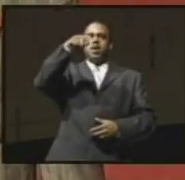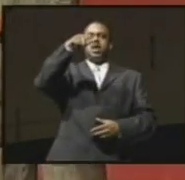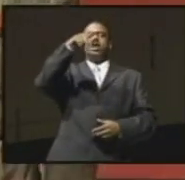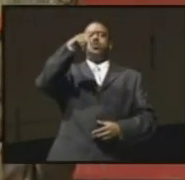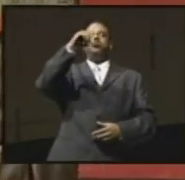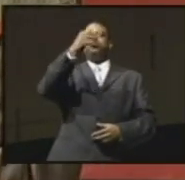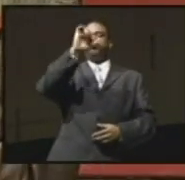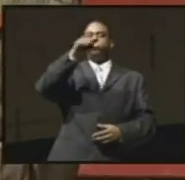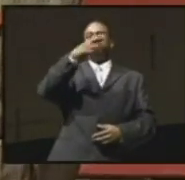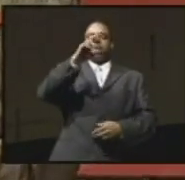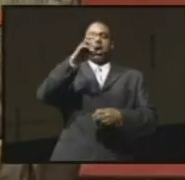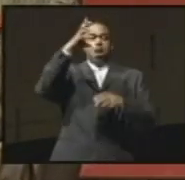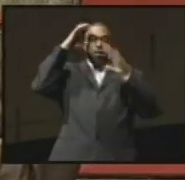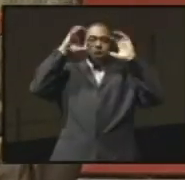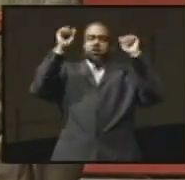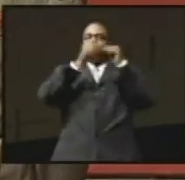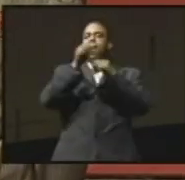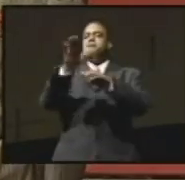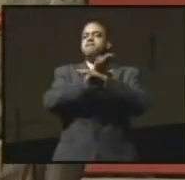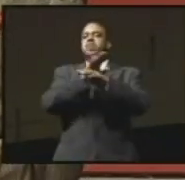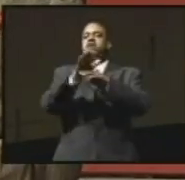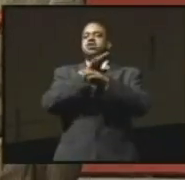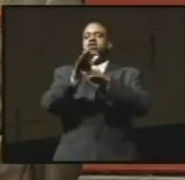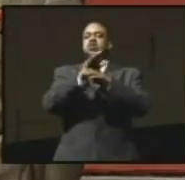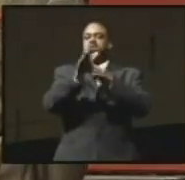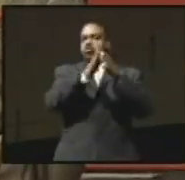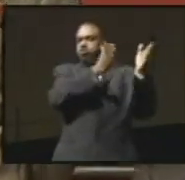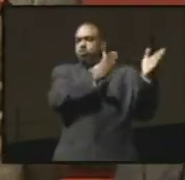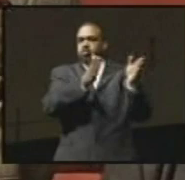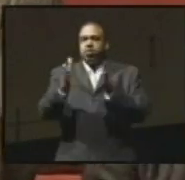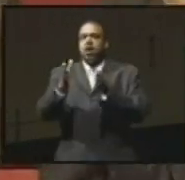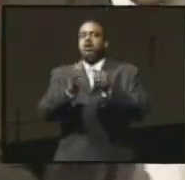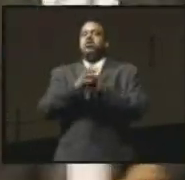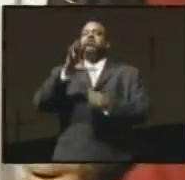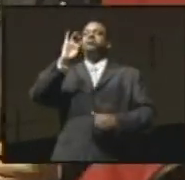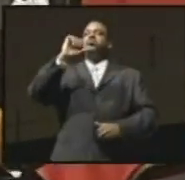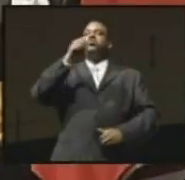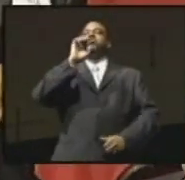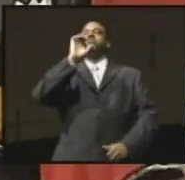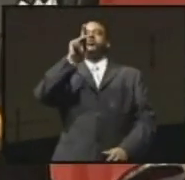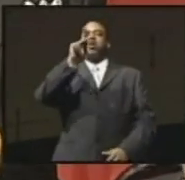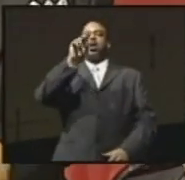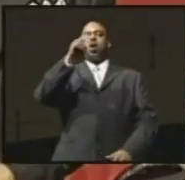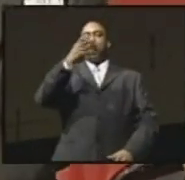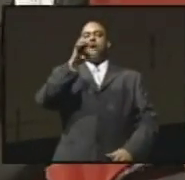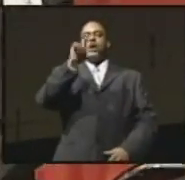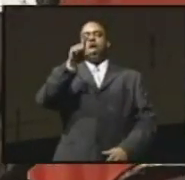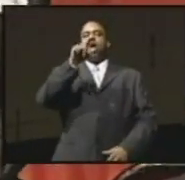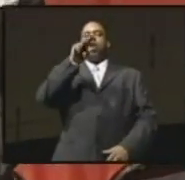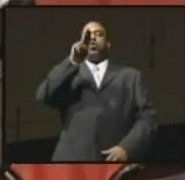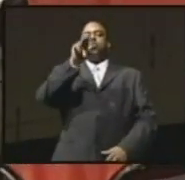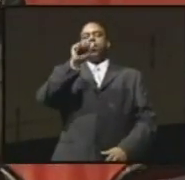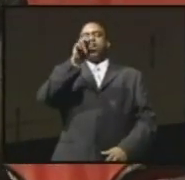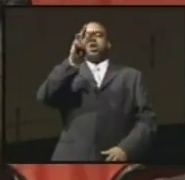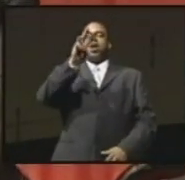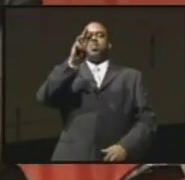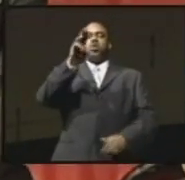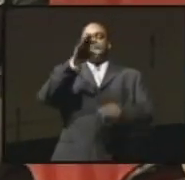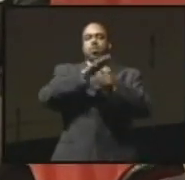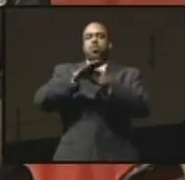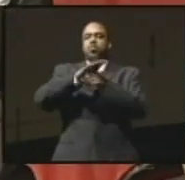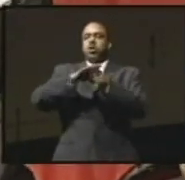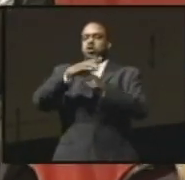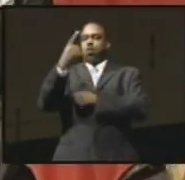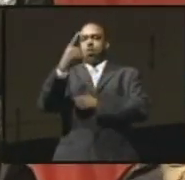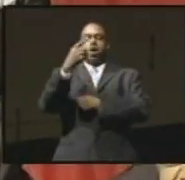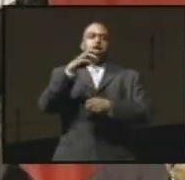of eBusiness Strategies. Mr. Chuck Hall, Director of the UAW Region 1.